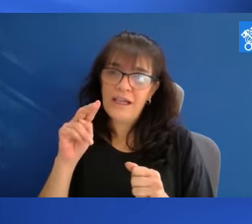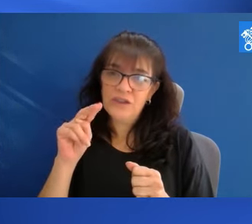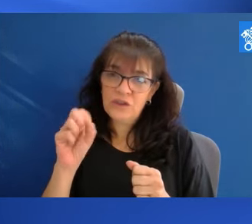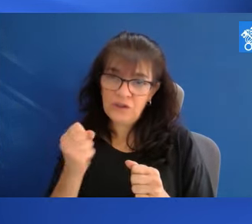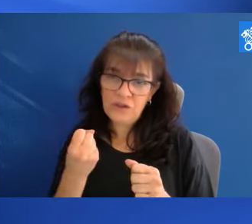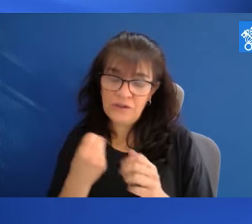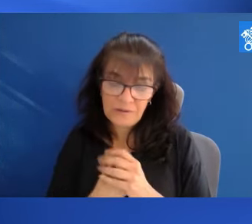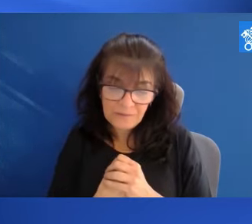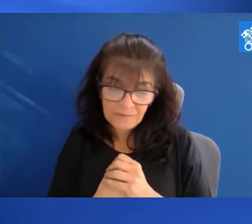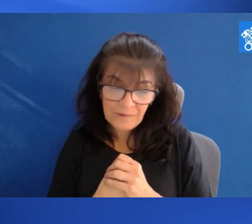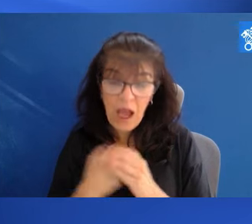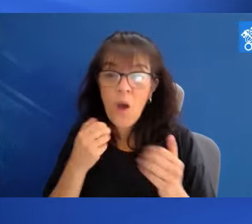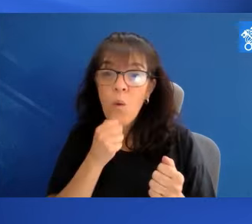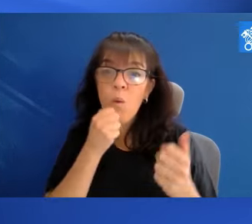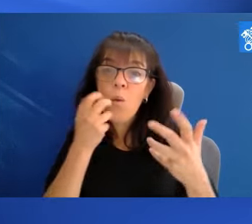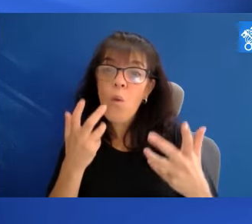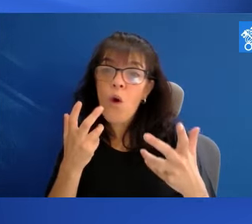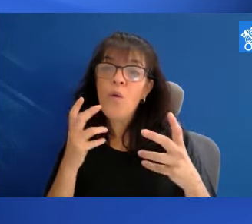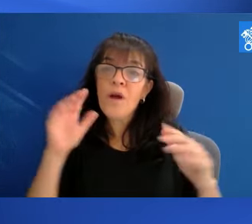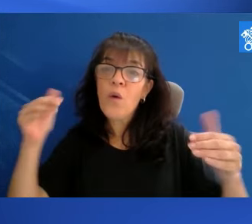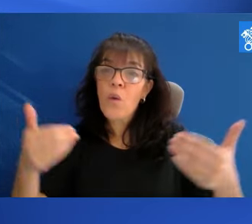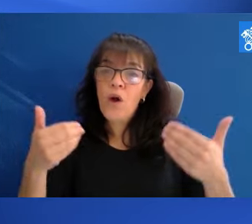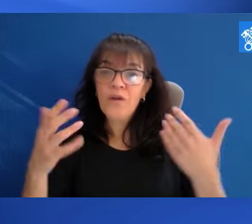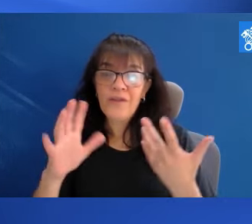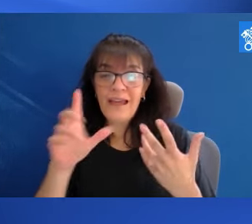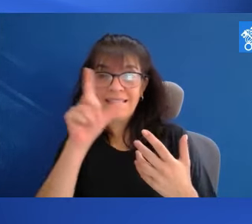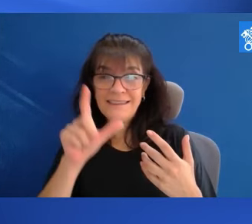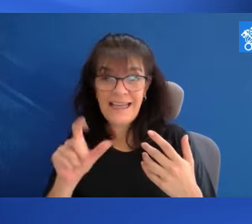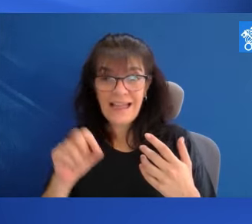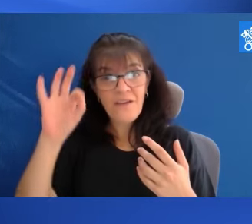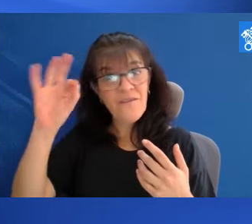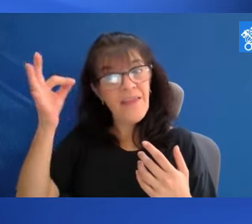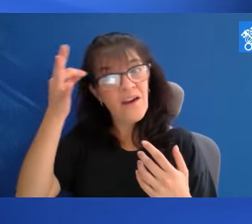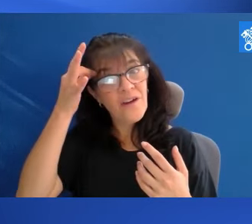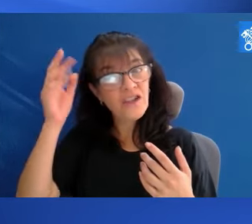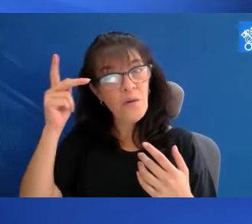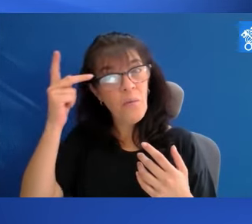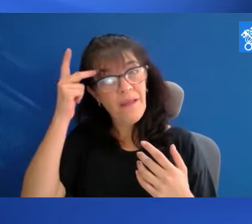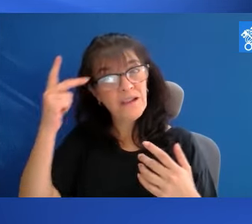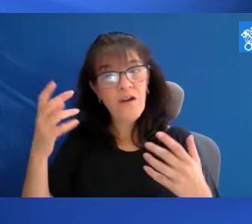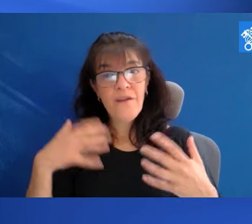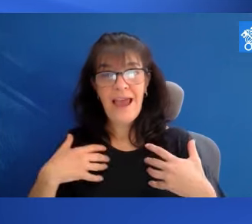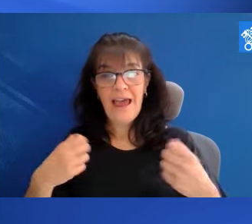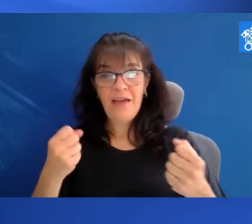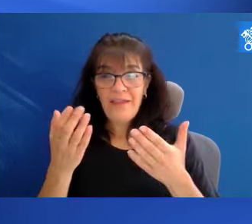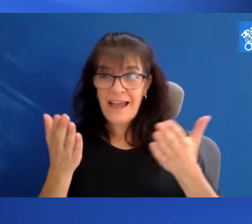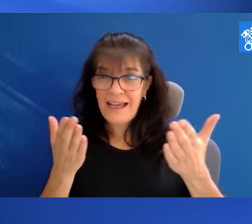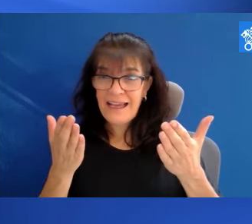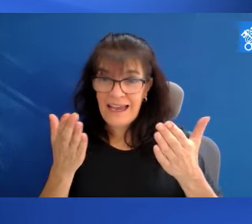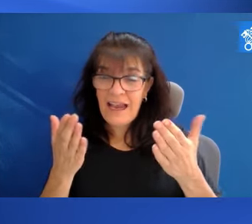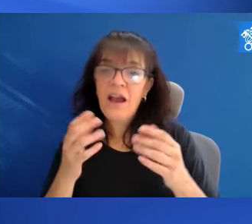I warmly welcome the Italian Federation of Local Authorities in Healthcare and the University